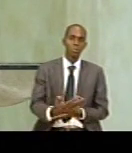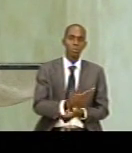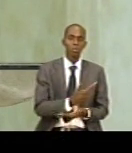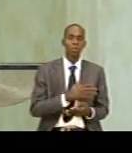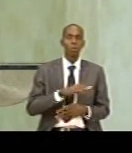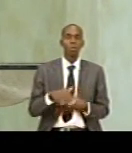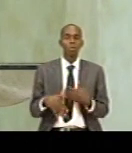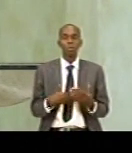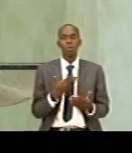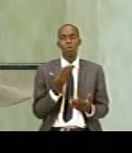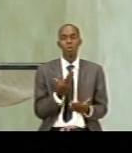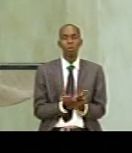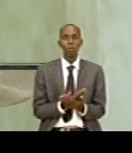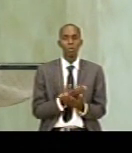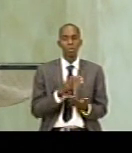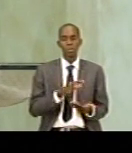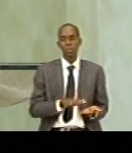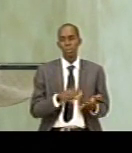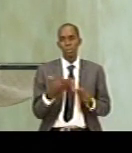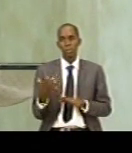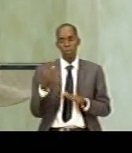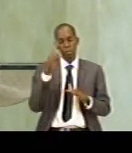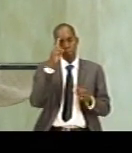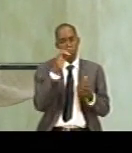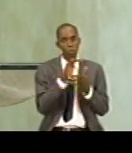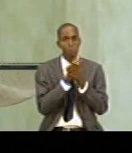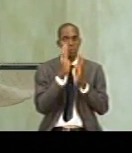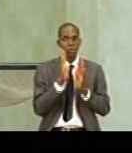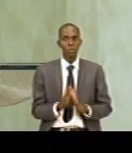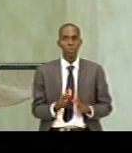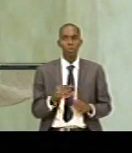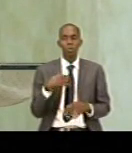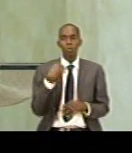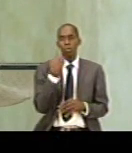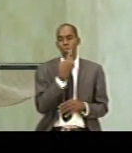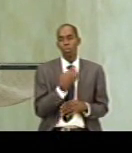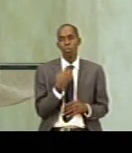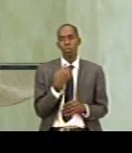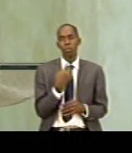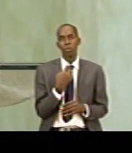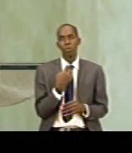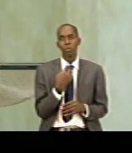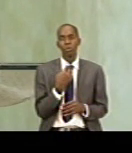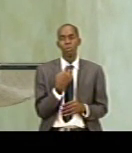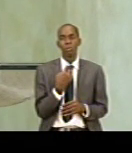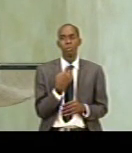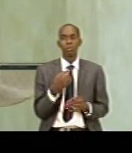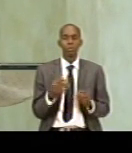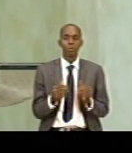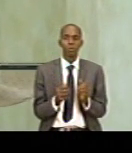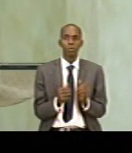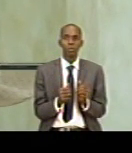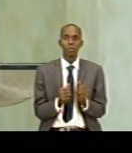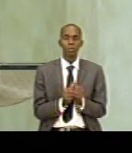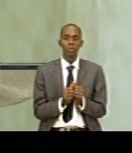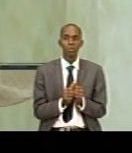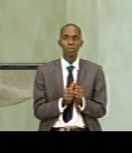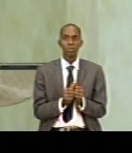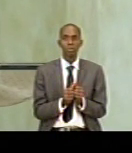saints who, along with the living believers, we put on